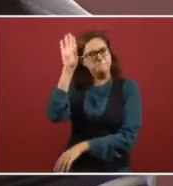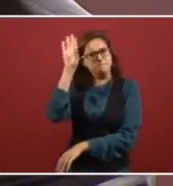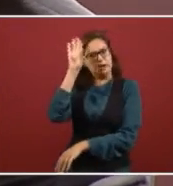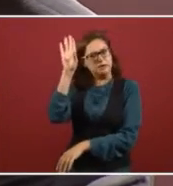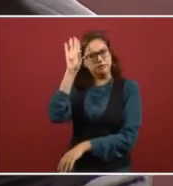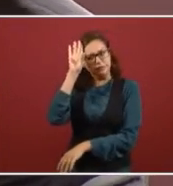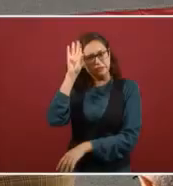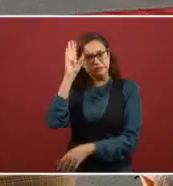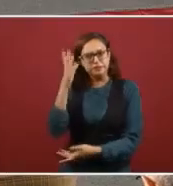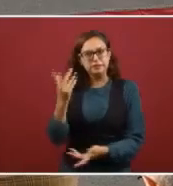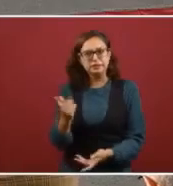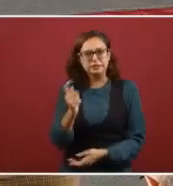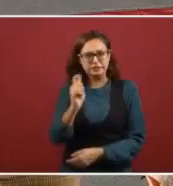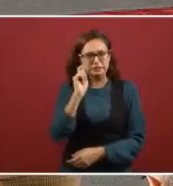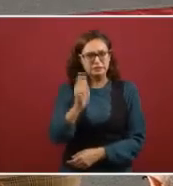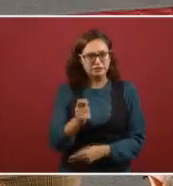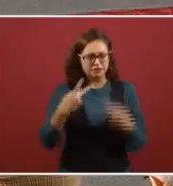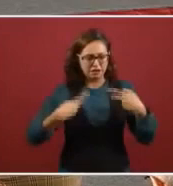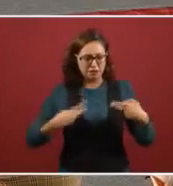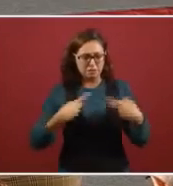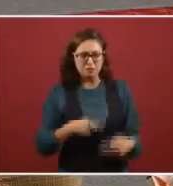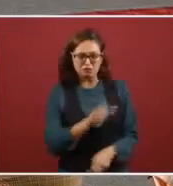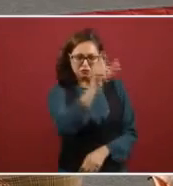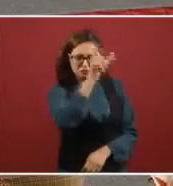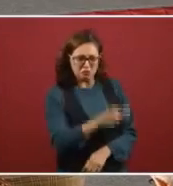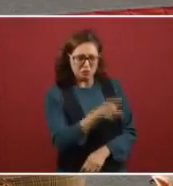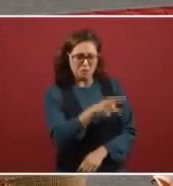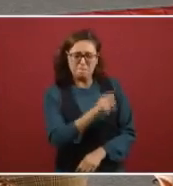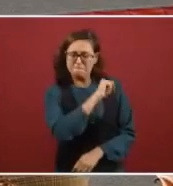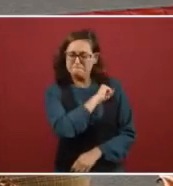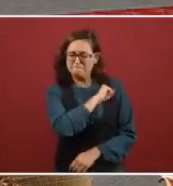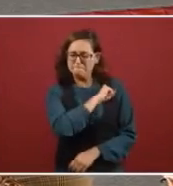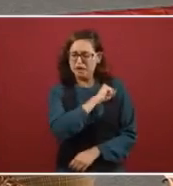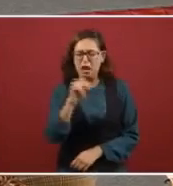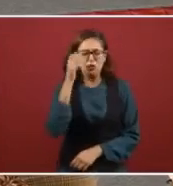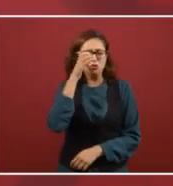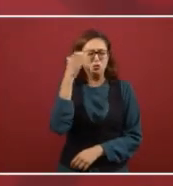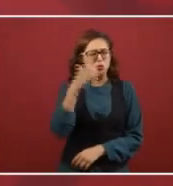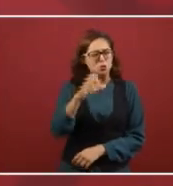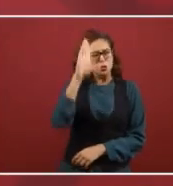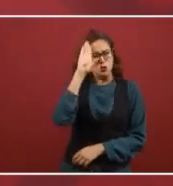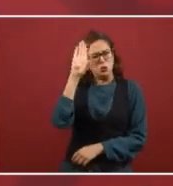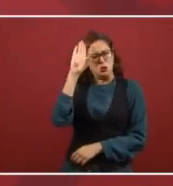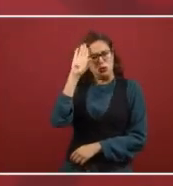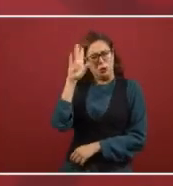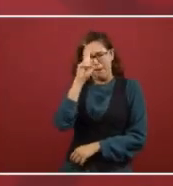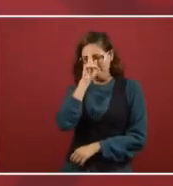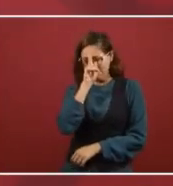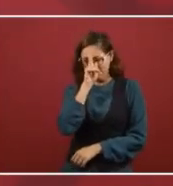Details that they spoke of a cruelty without end from this person.